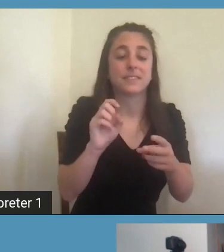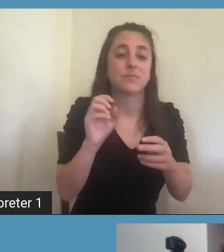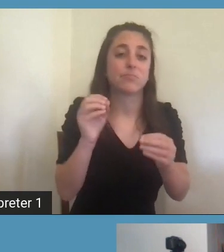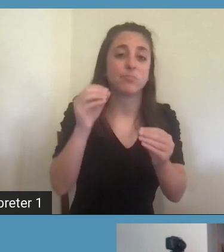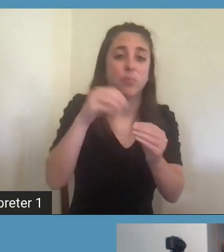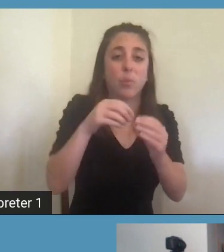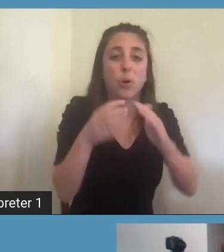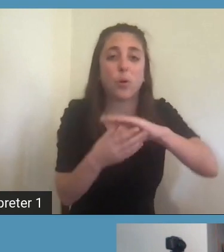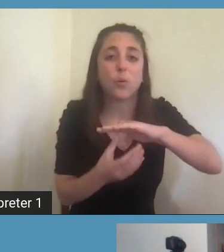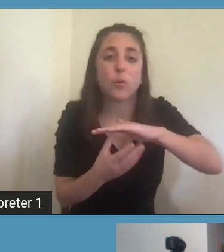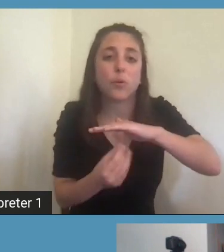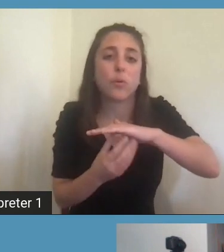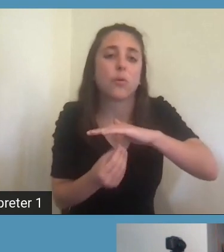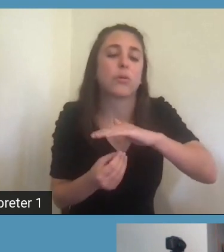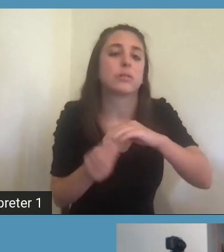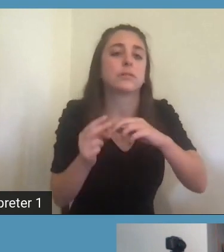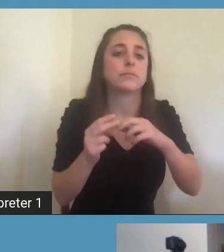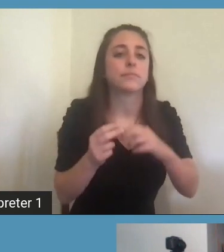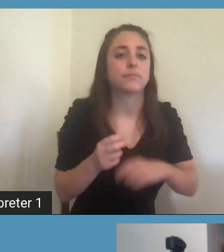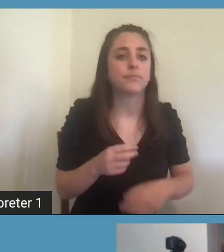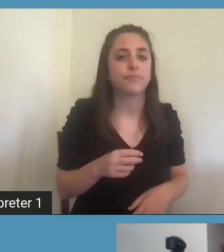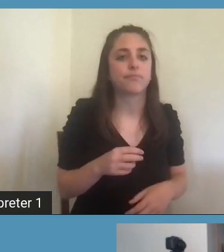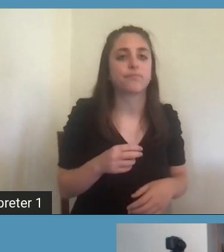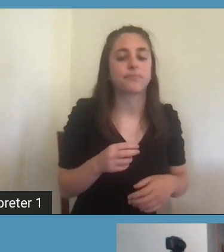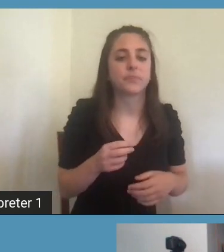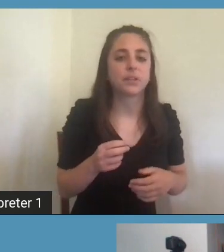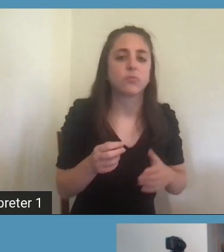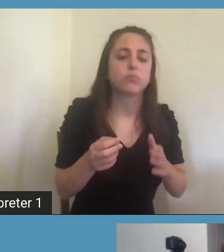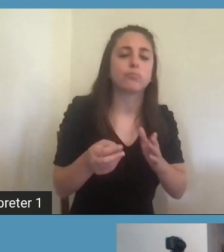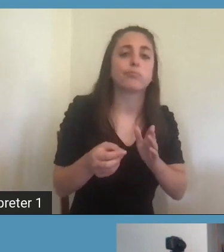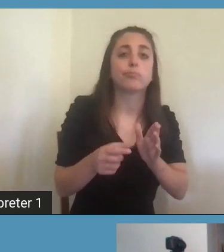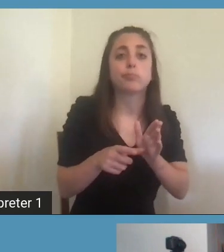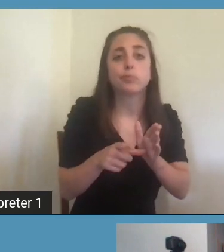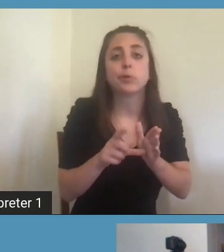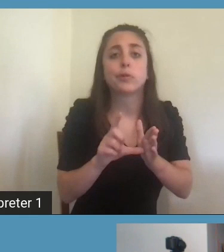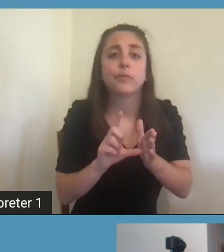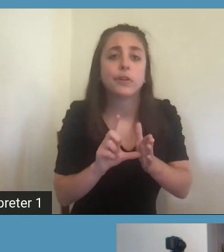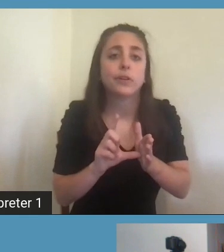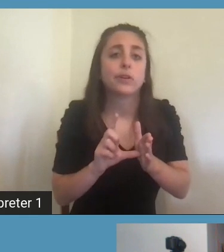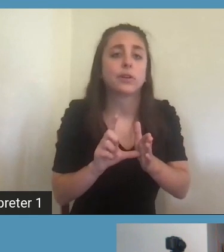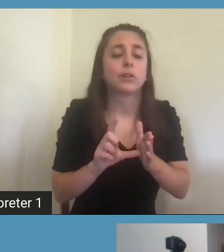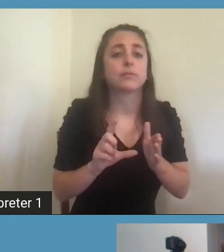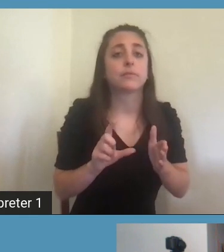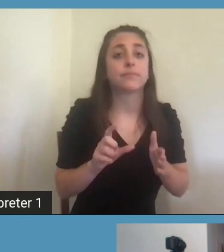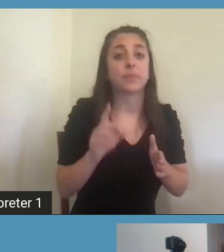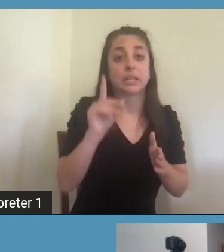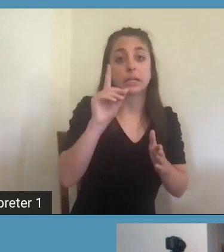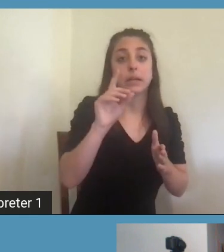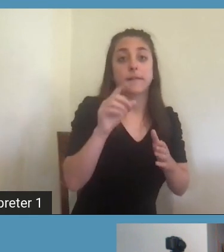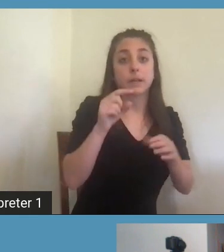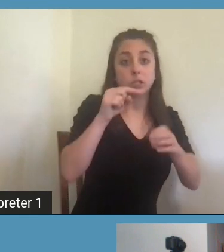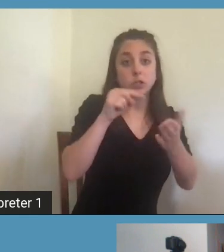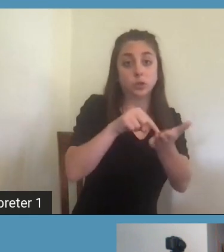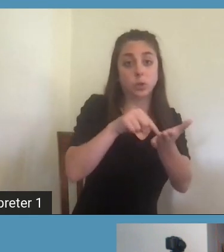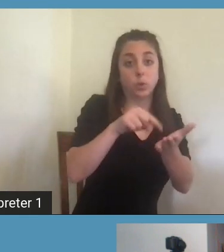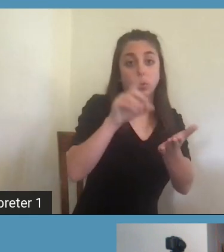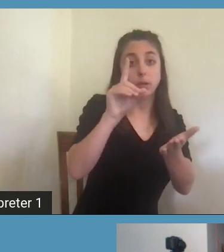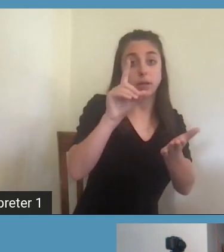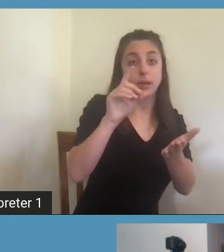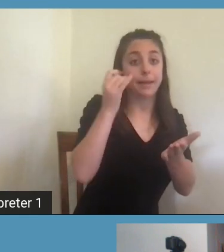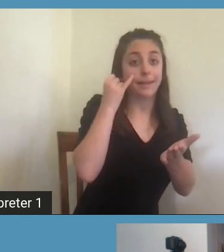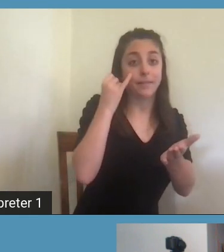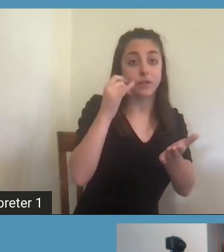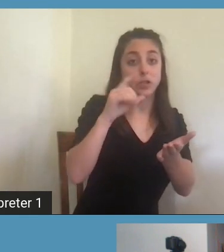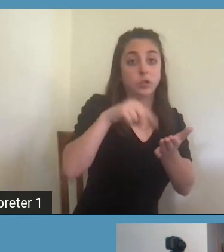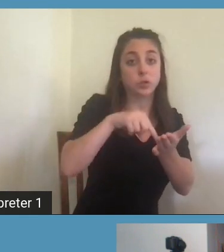I also want to build in the review process. So if there's a due date of December 1st, I'm not going to run into